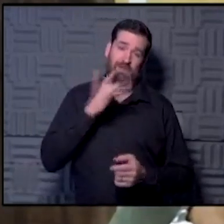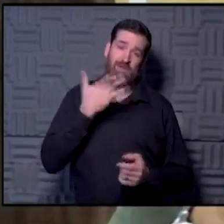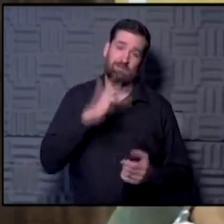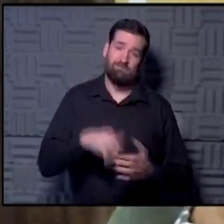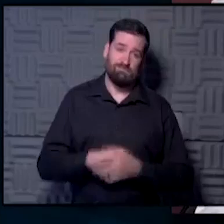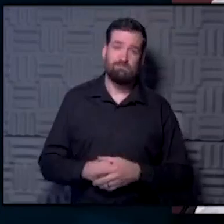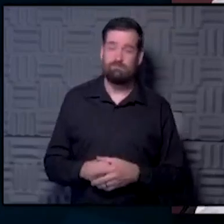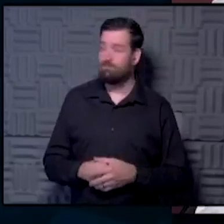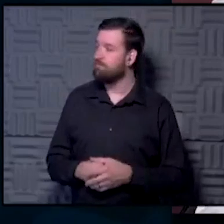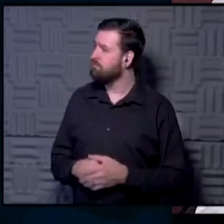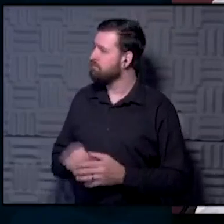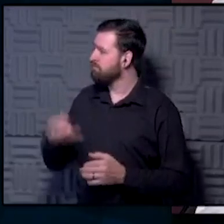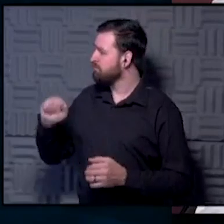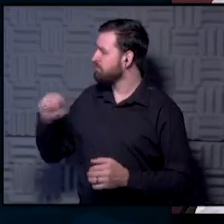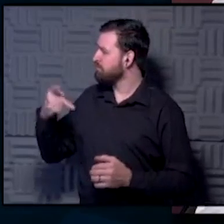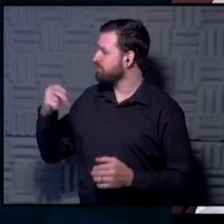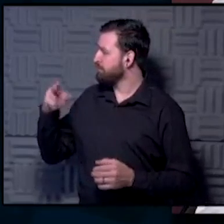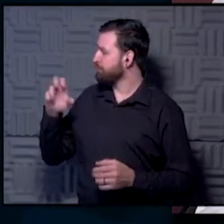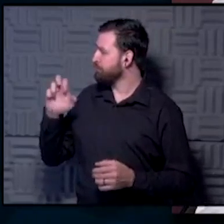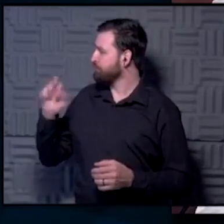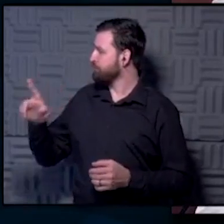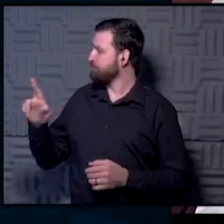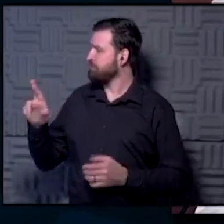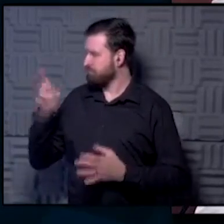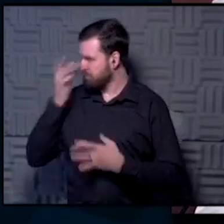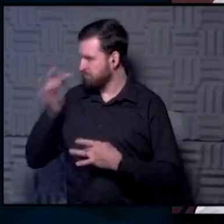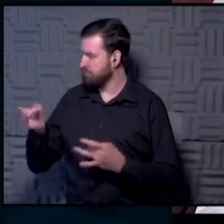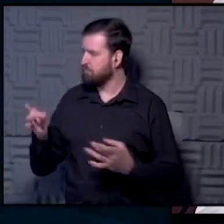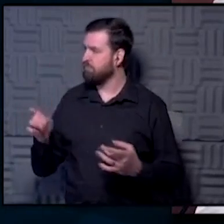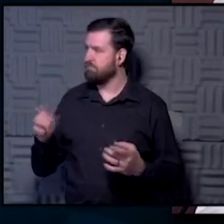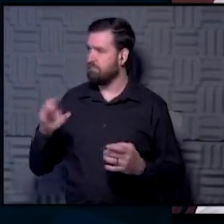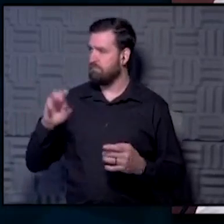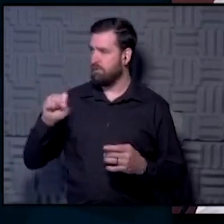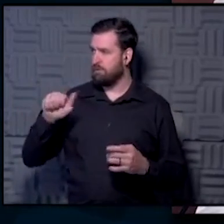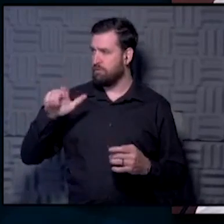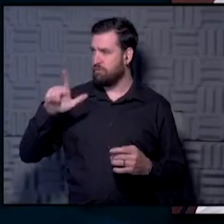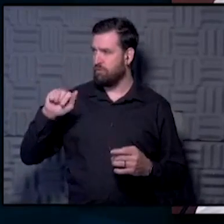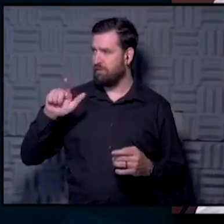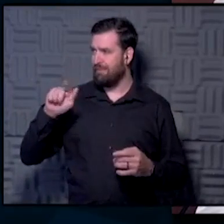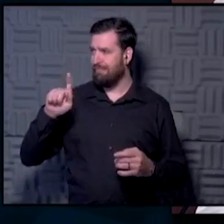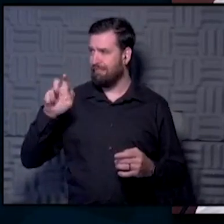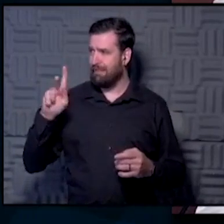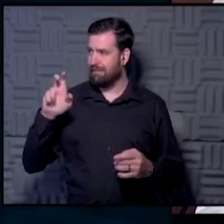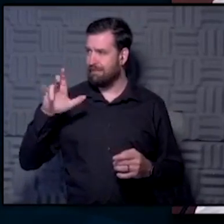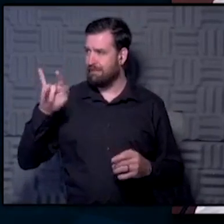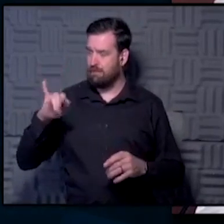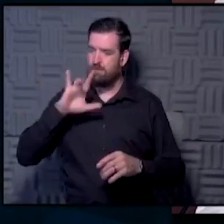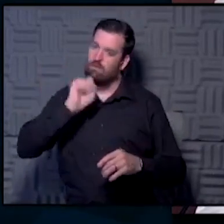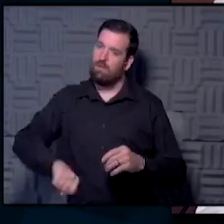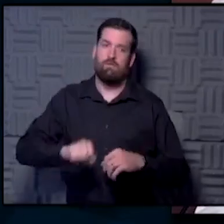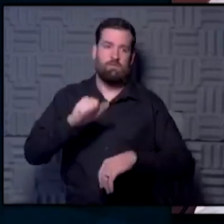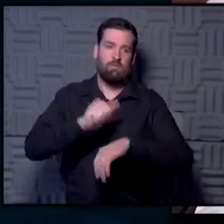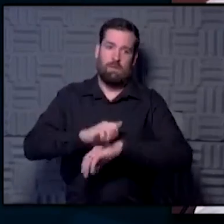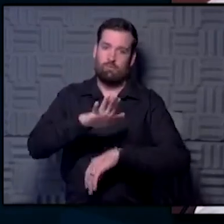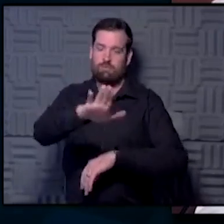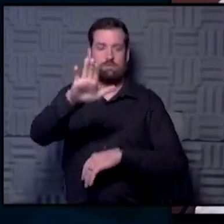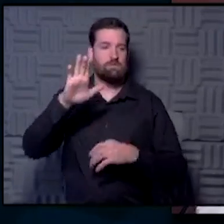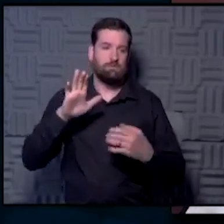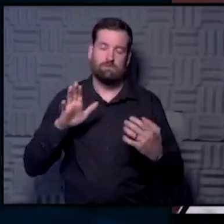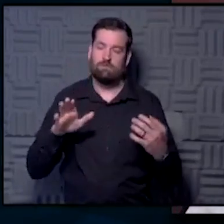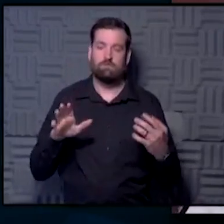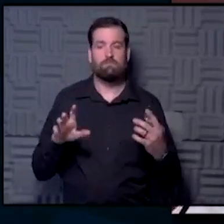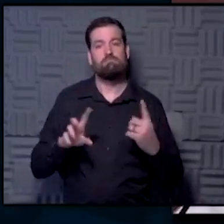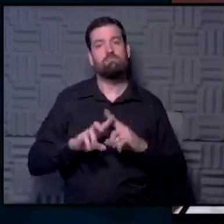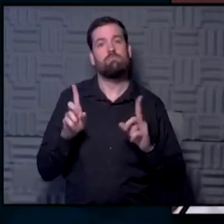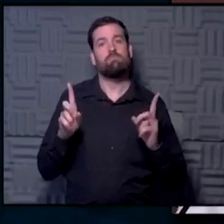what we can. And Spencer, interestingly, I mean, Salt Lake City is a great town. Love the mountains. Wasatch Range, awesome.